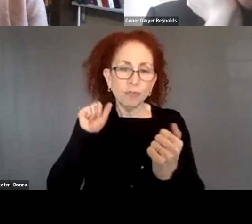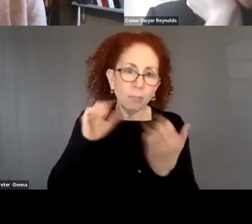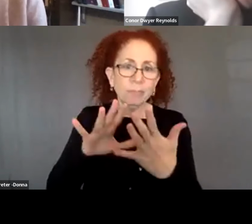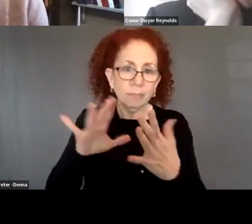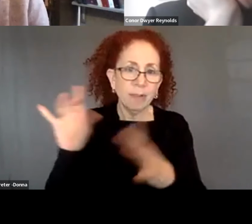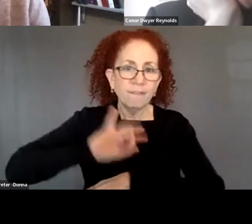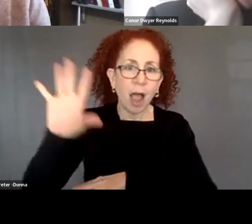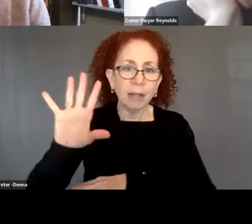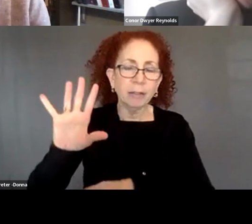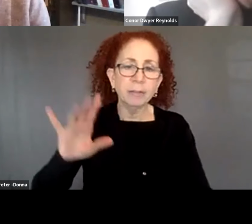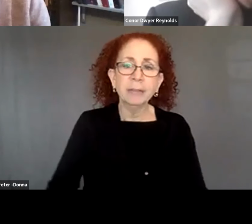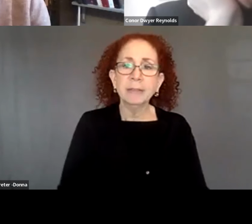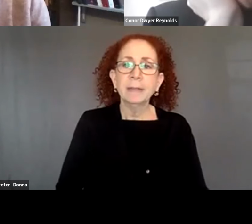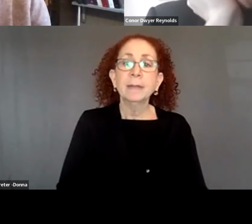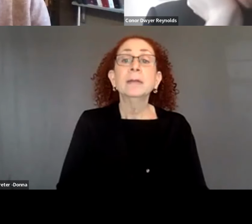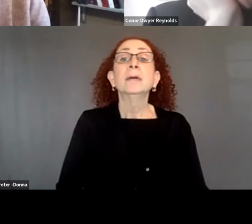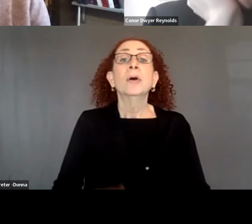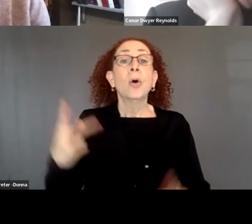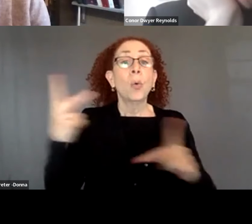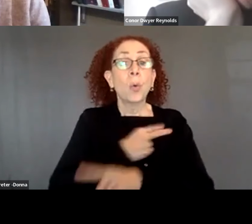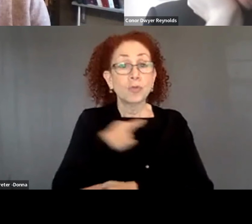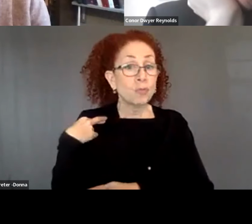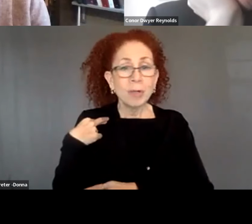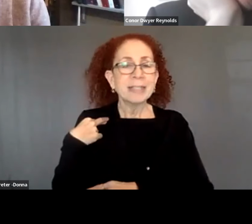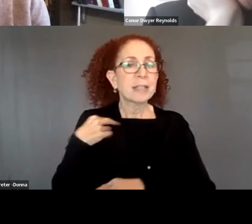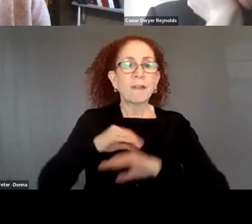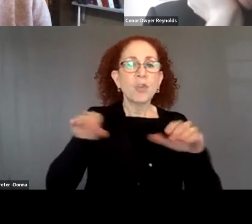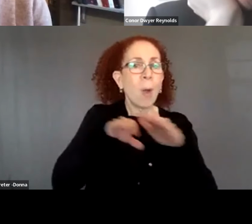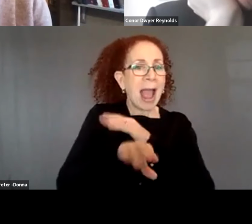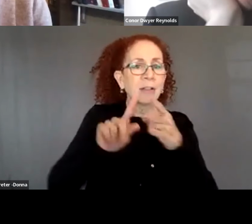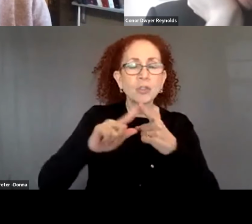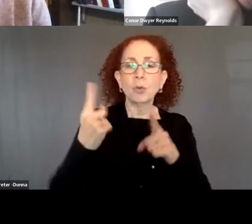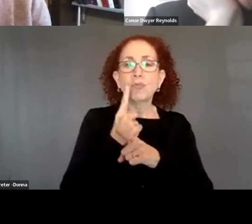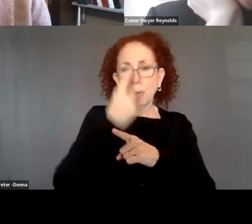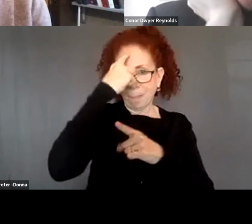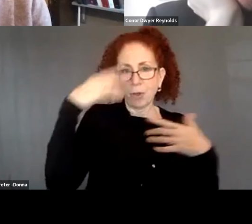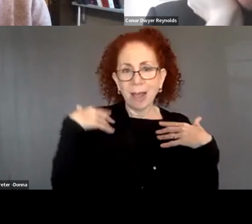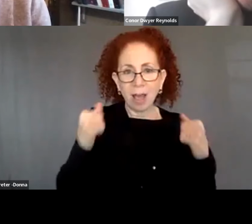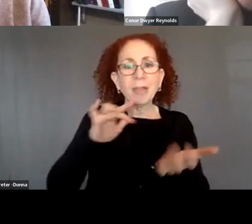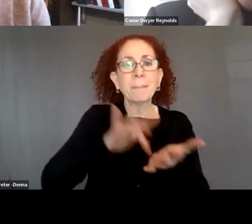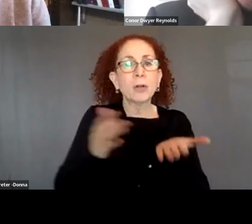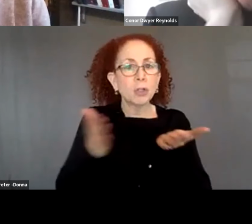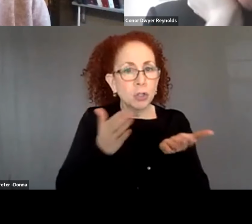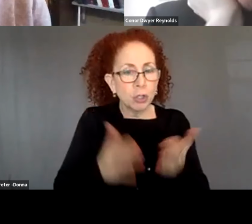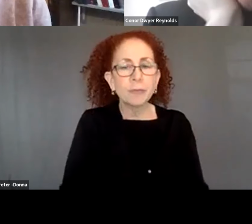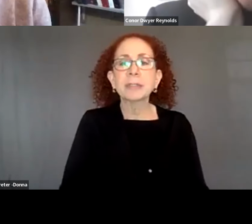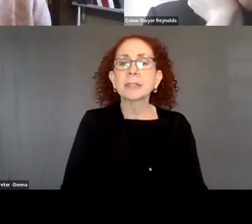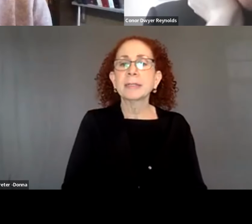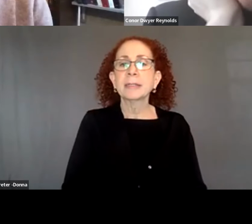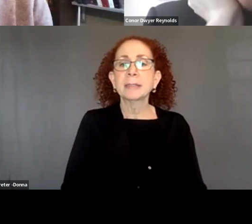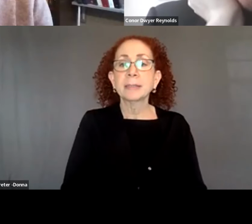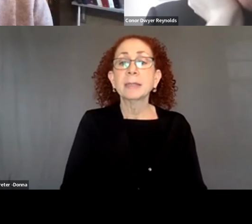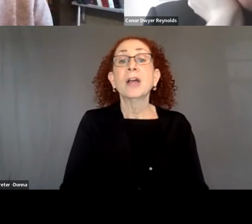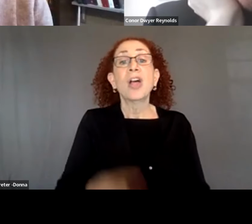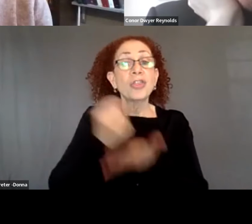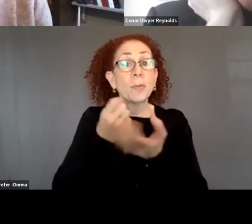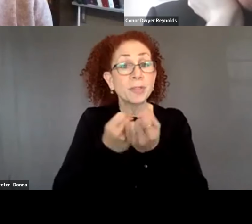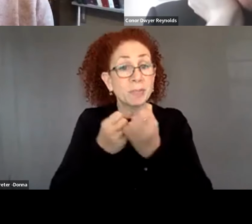They face an increased risk of being denied access to appropriate mental health and medical services, along with therapeutic